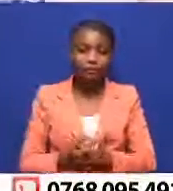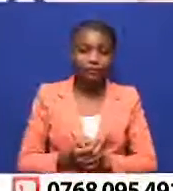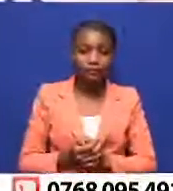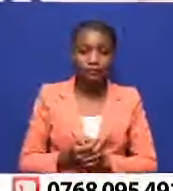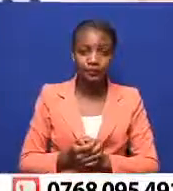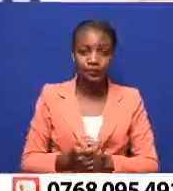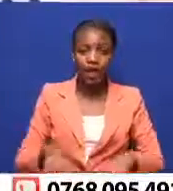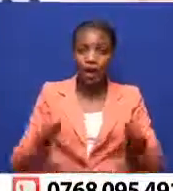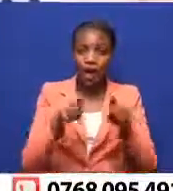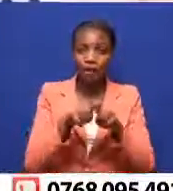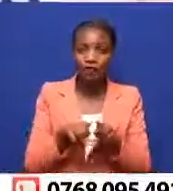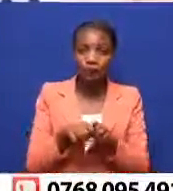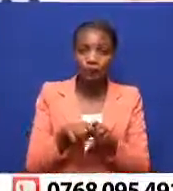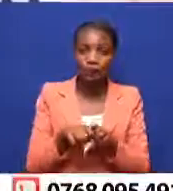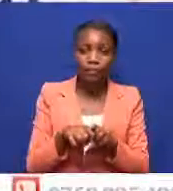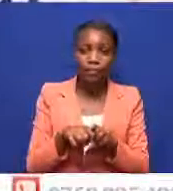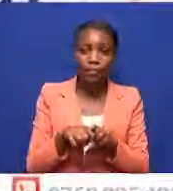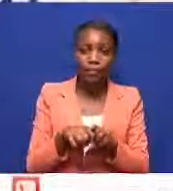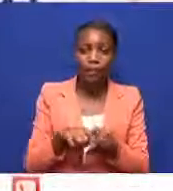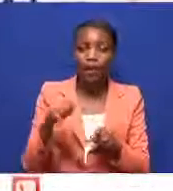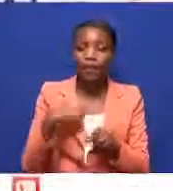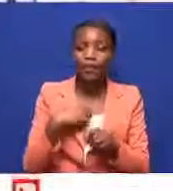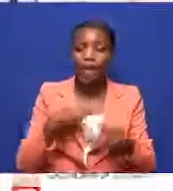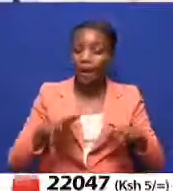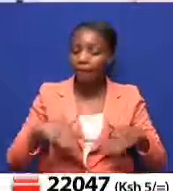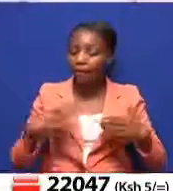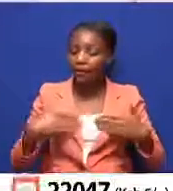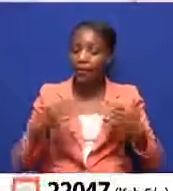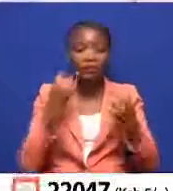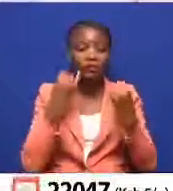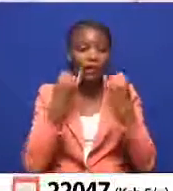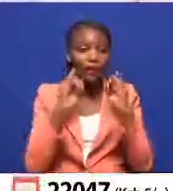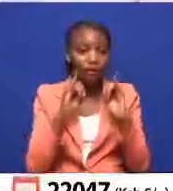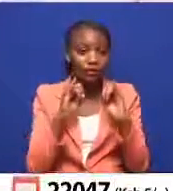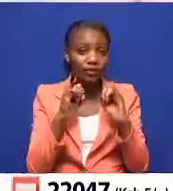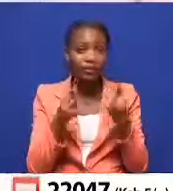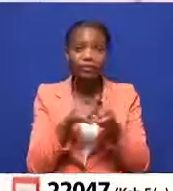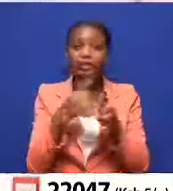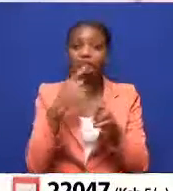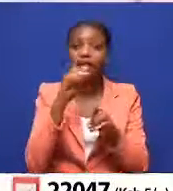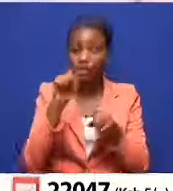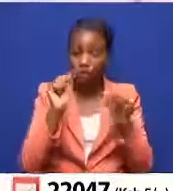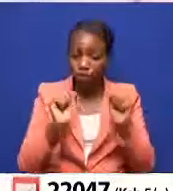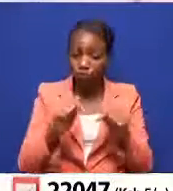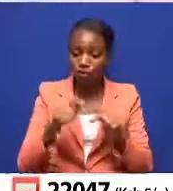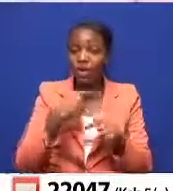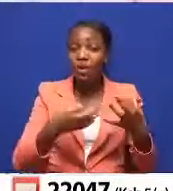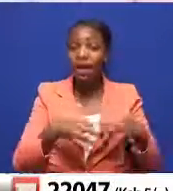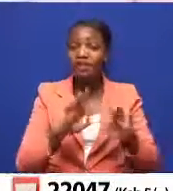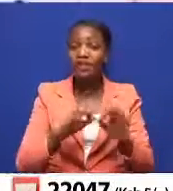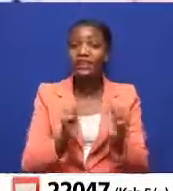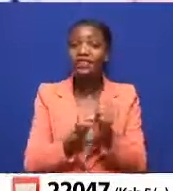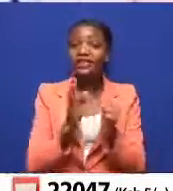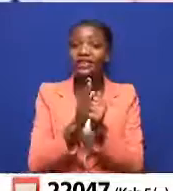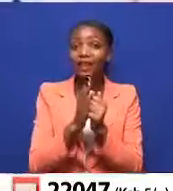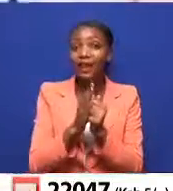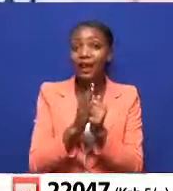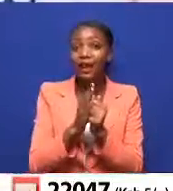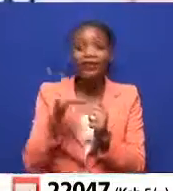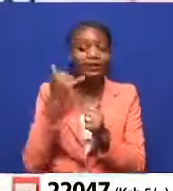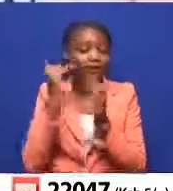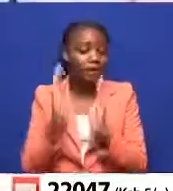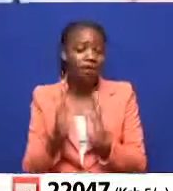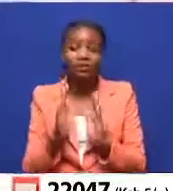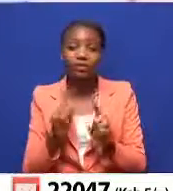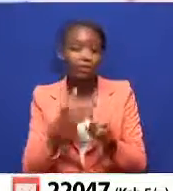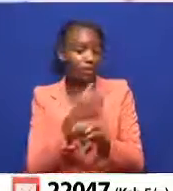But even with rising numbers, I'm also glad to inform you that today we have discharged 13 patients